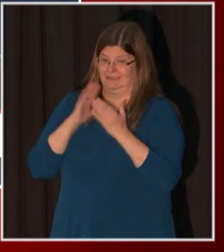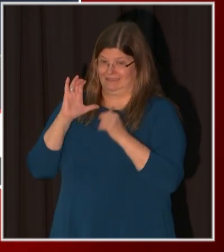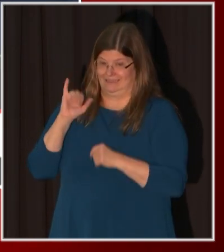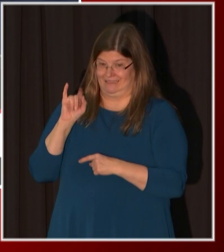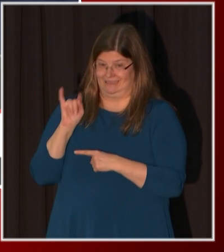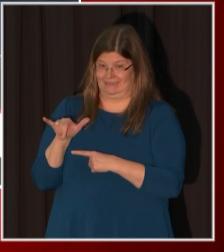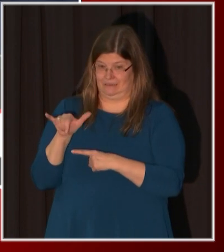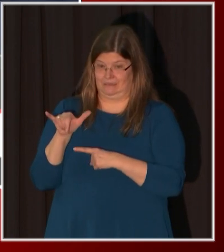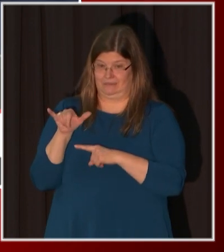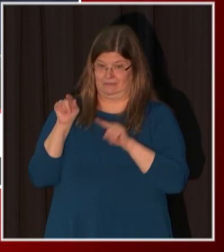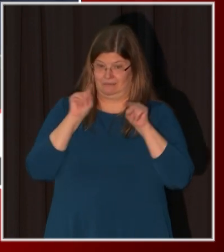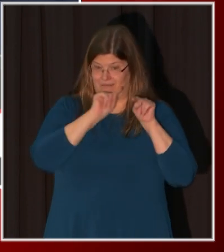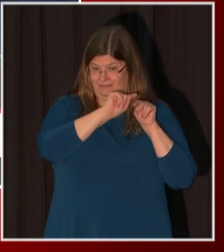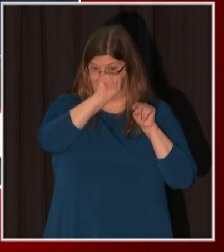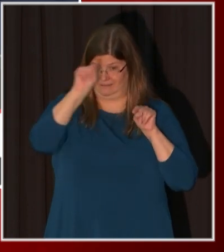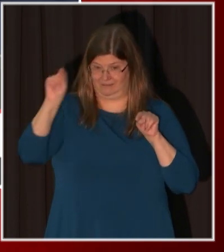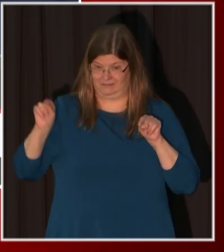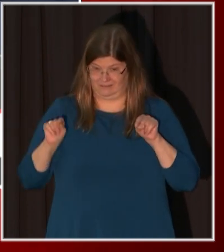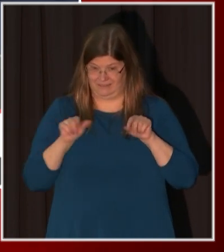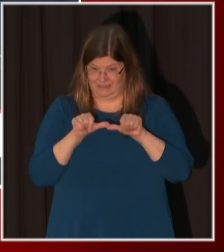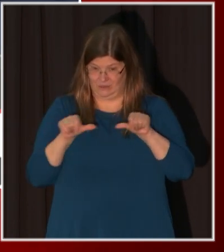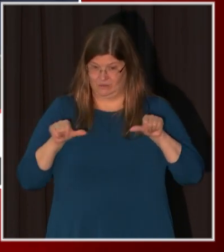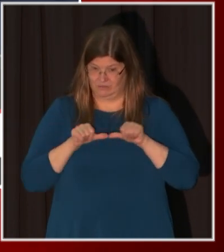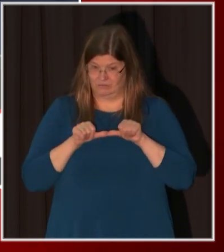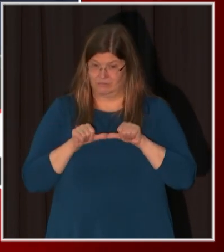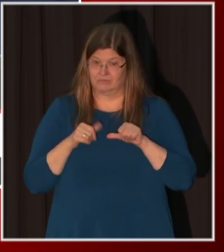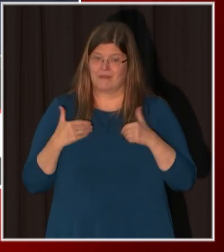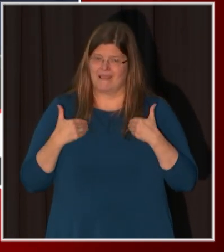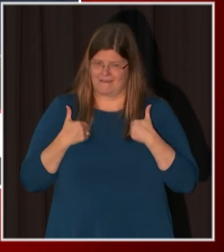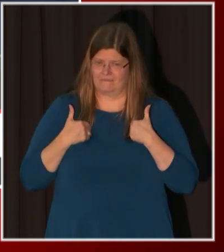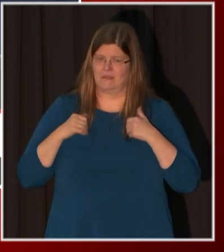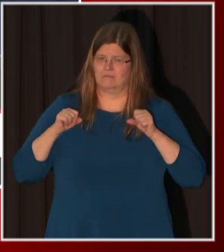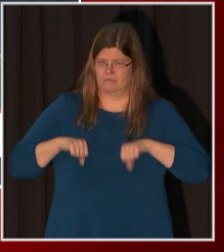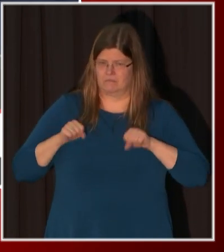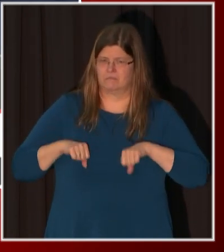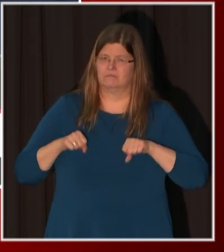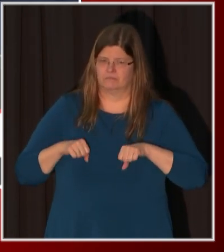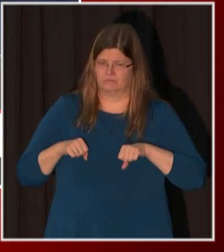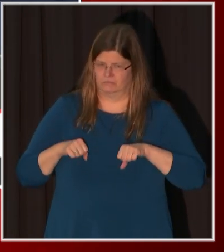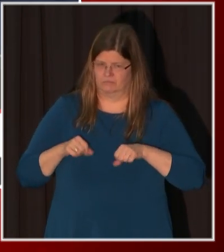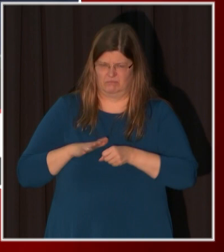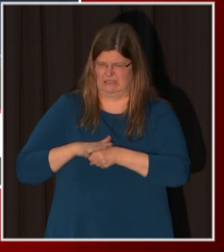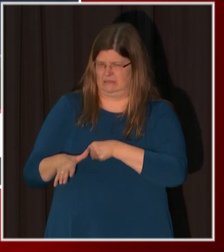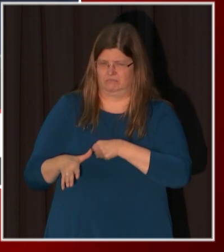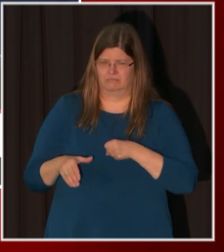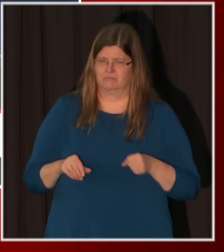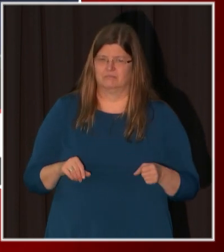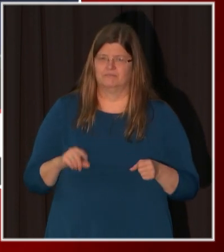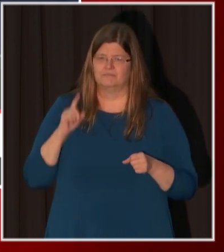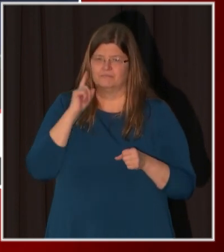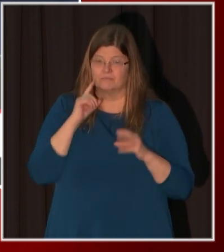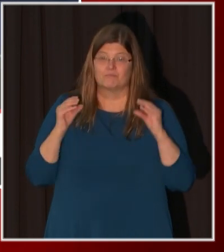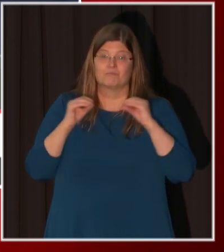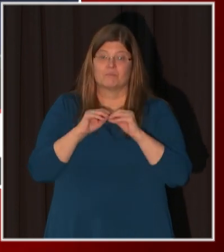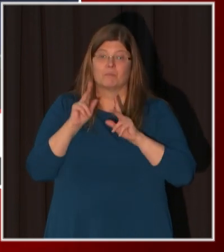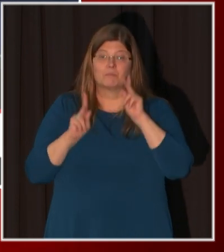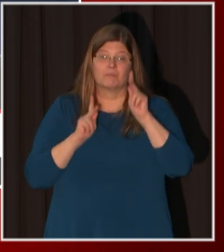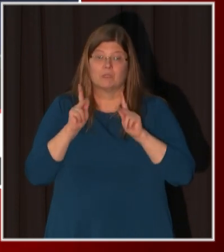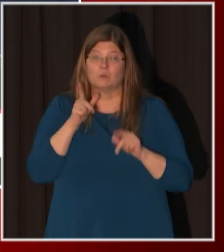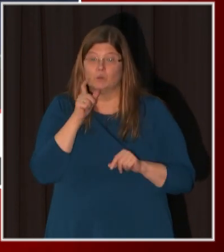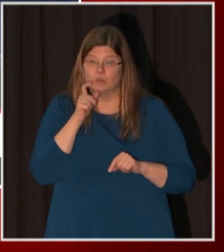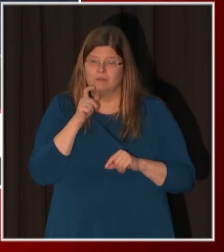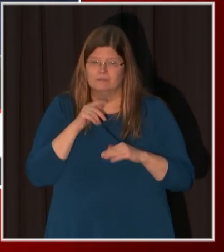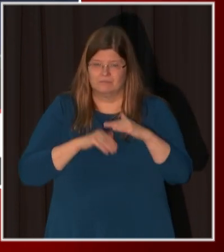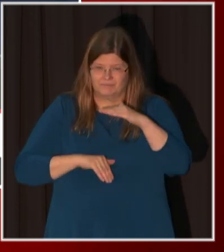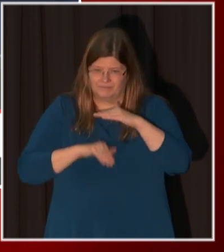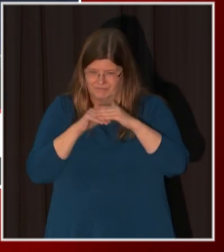and we have capacity for more people who fall into the testing